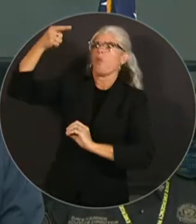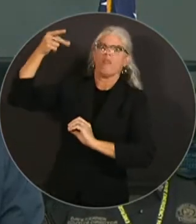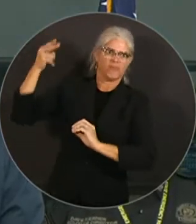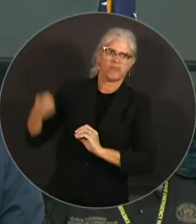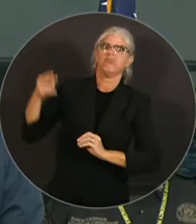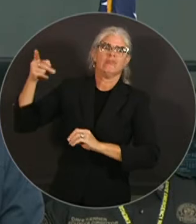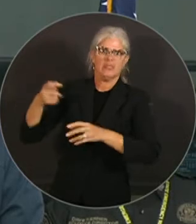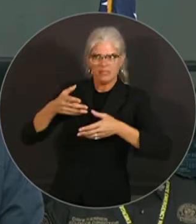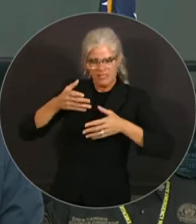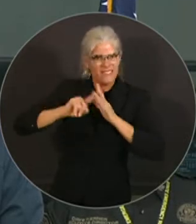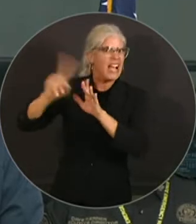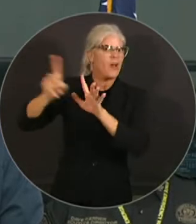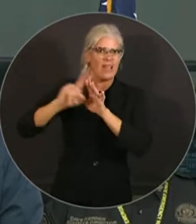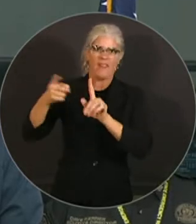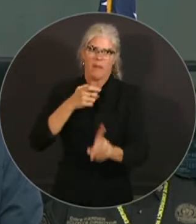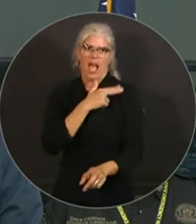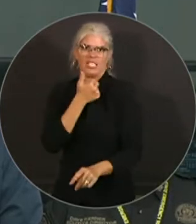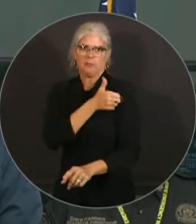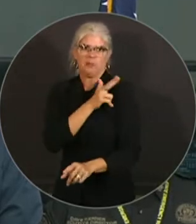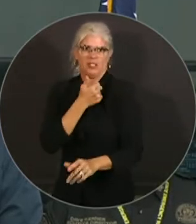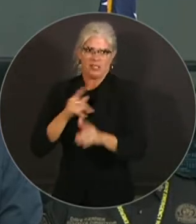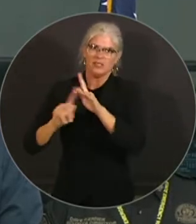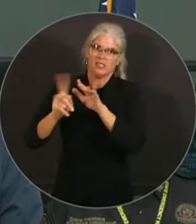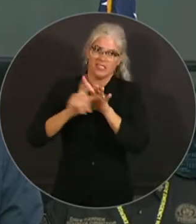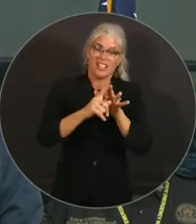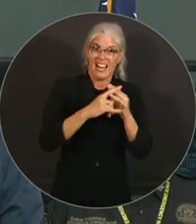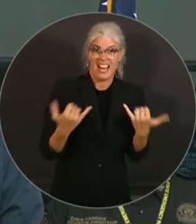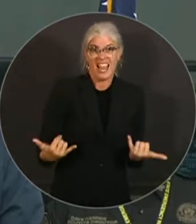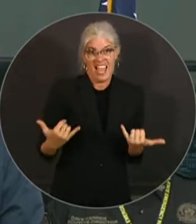directorship. But this is right now ongoing.